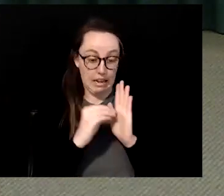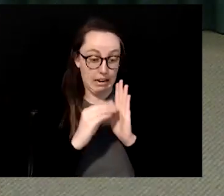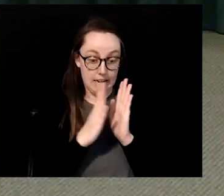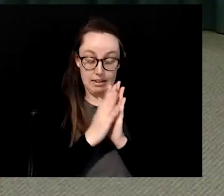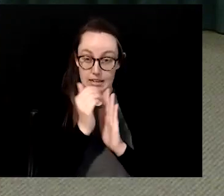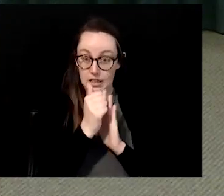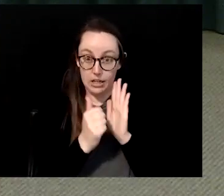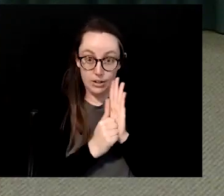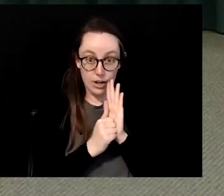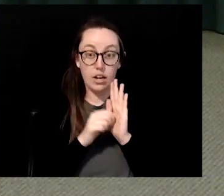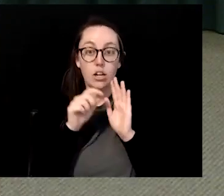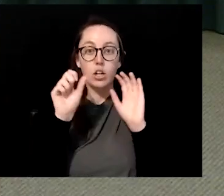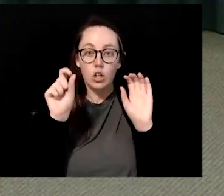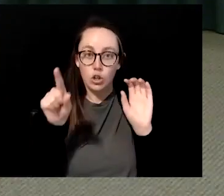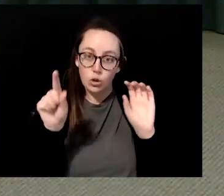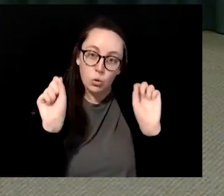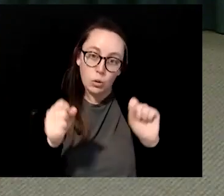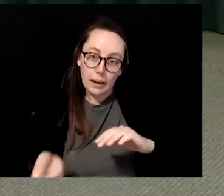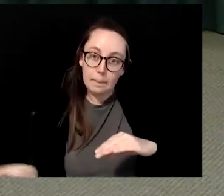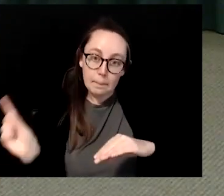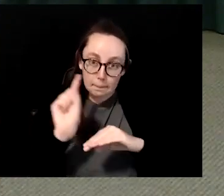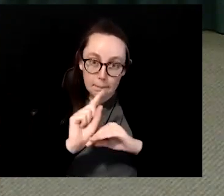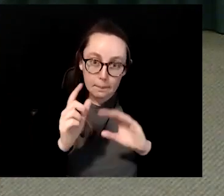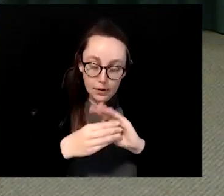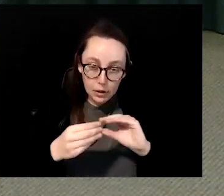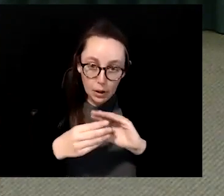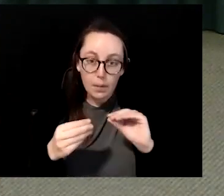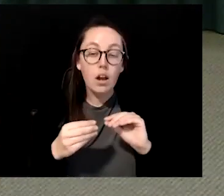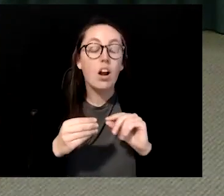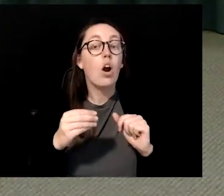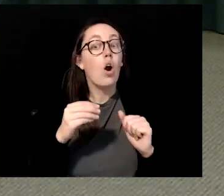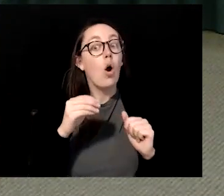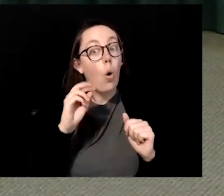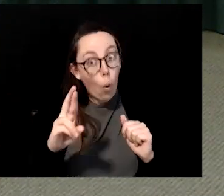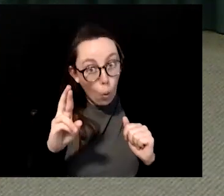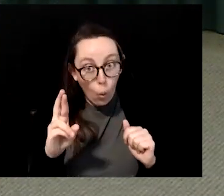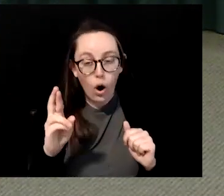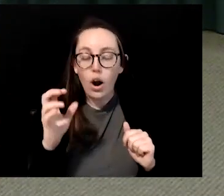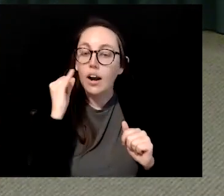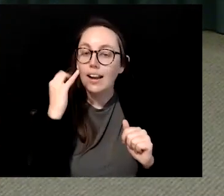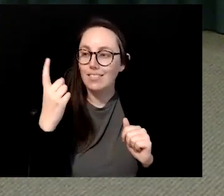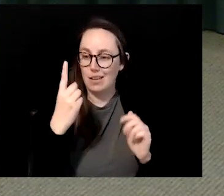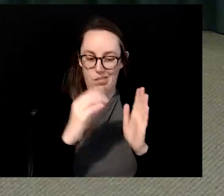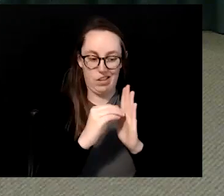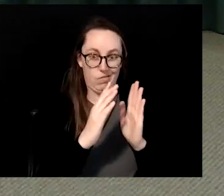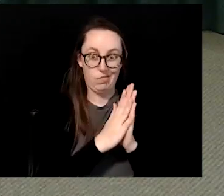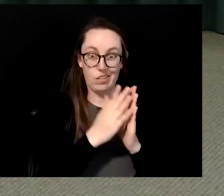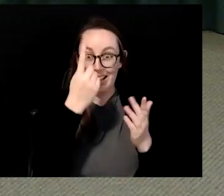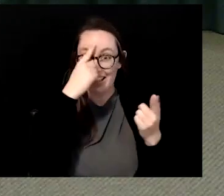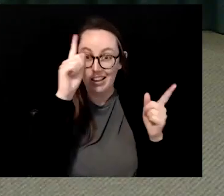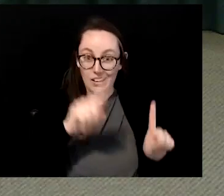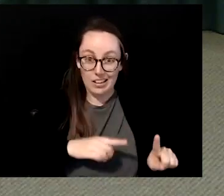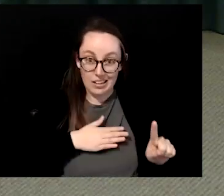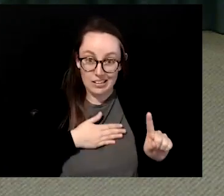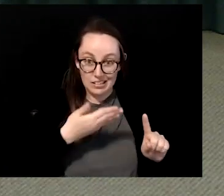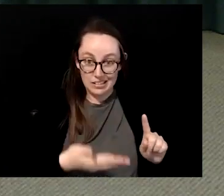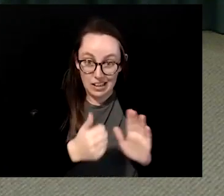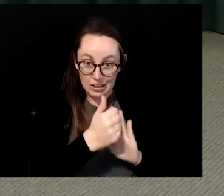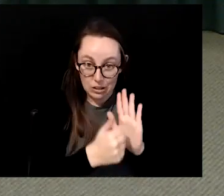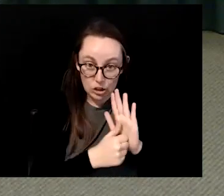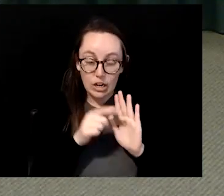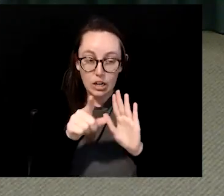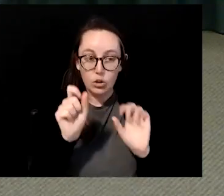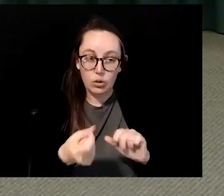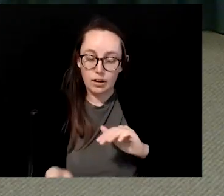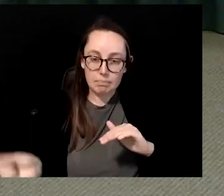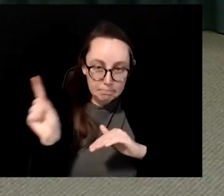the agenda uh or to speak to an item on the consent agenda to pull it um so I'll start with the room as is my want and I